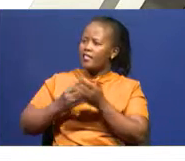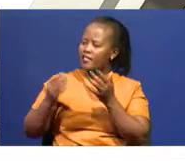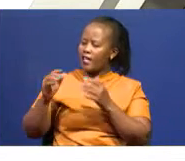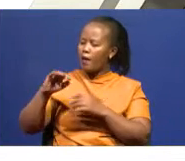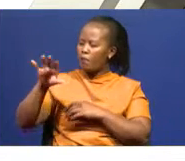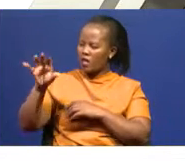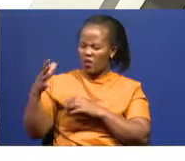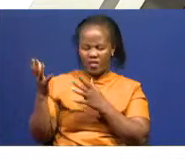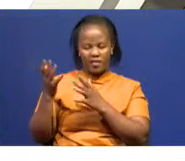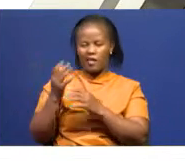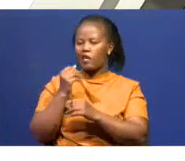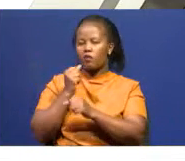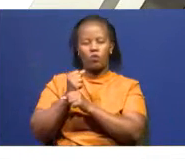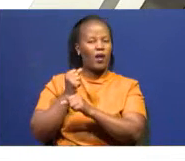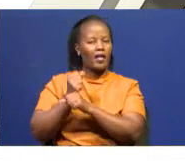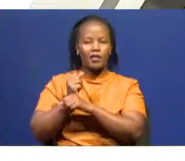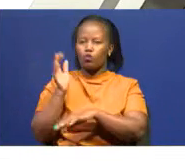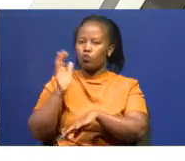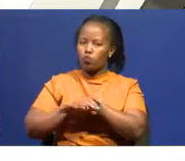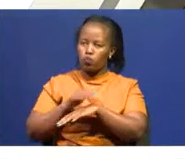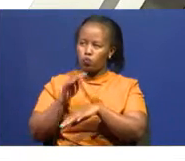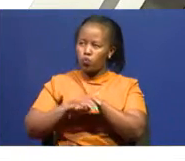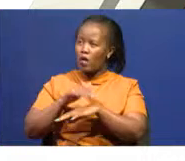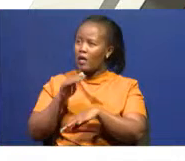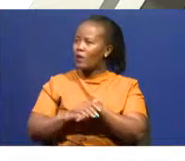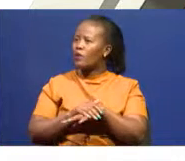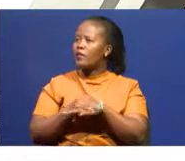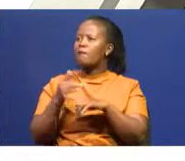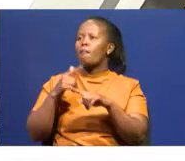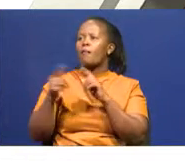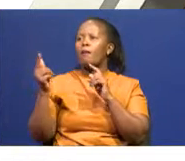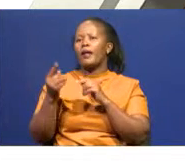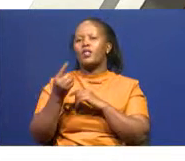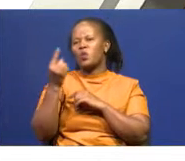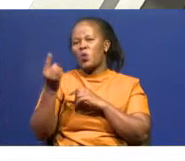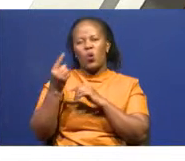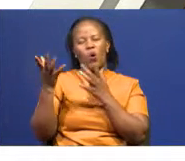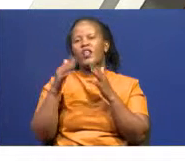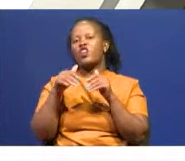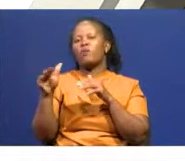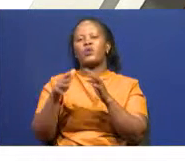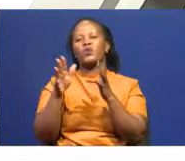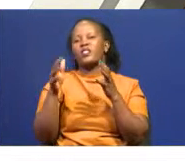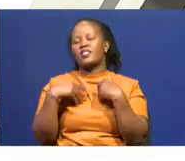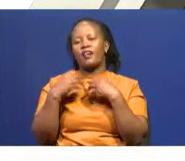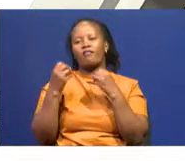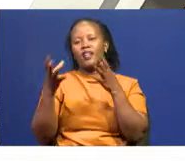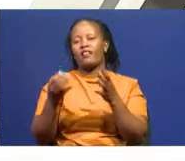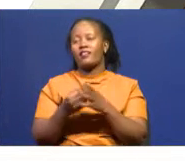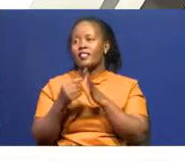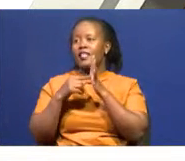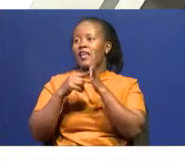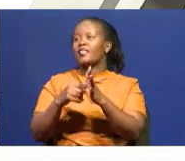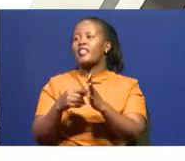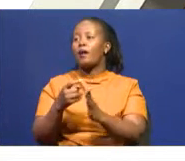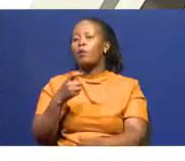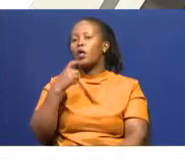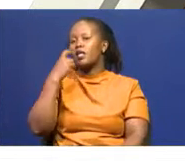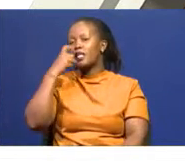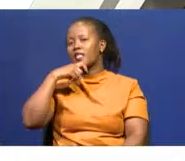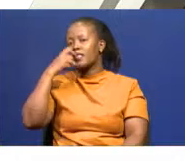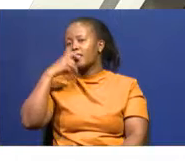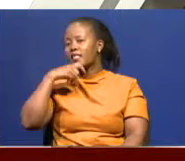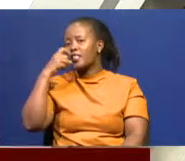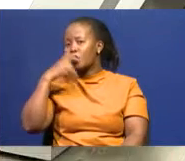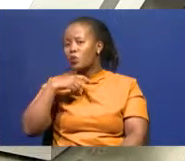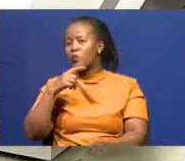doing impeccable works in their counties. They just don't get the avenue to speak about which it. Which county? For example, Kitui. Kitui County. Kitui